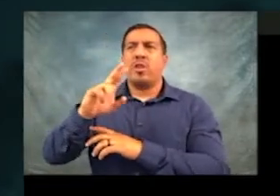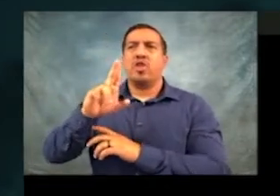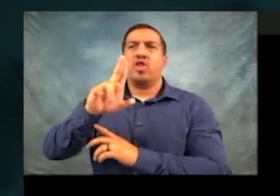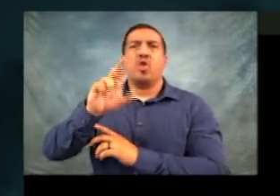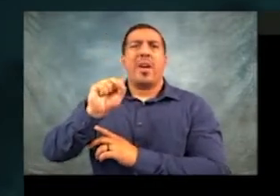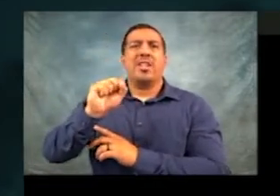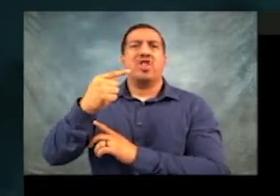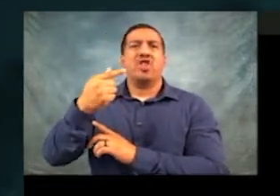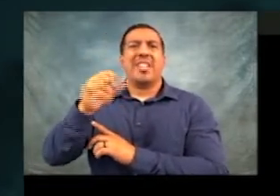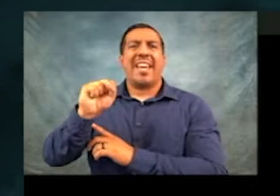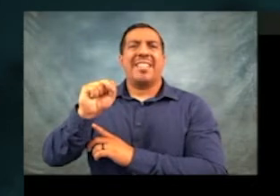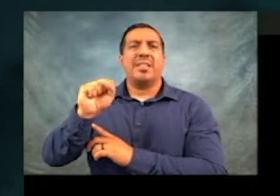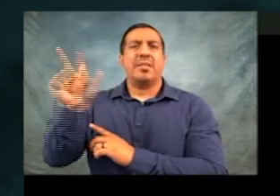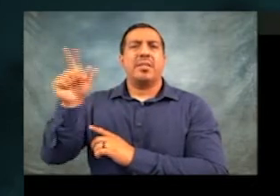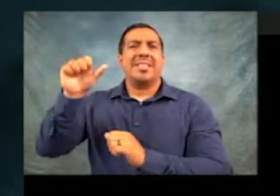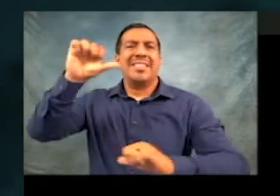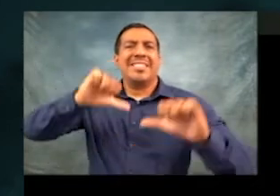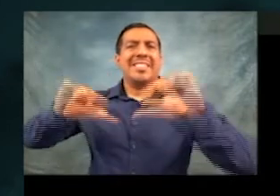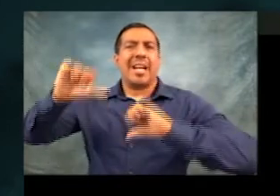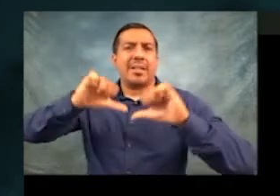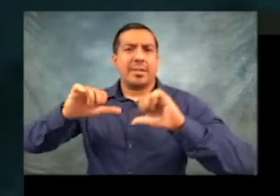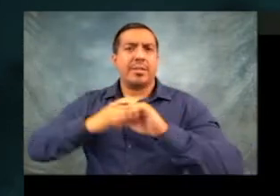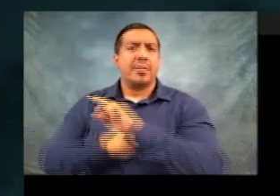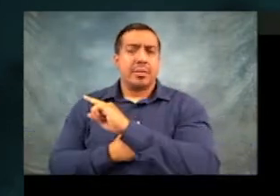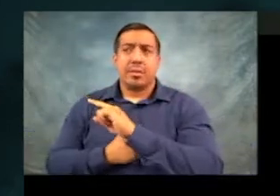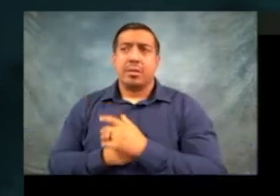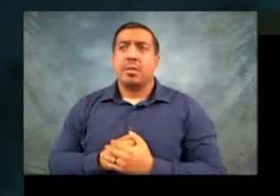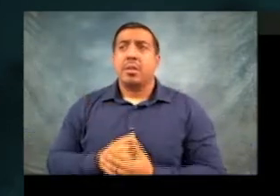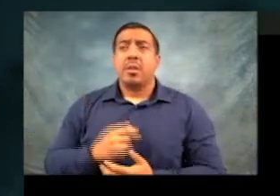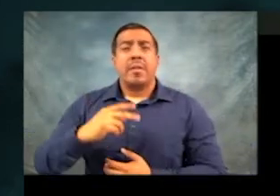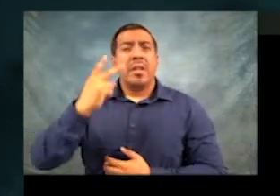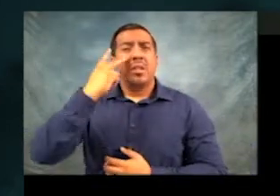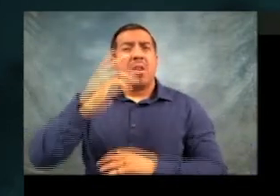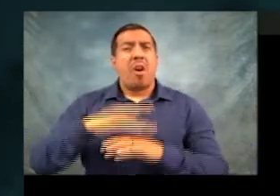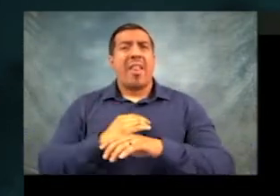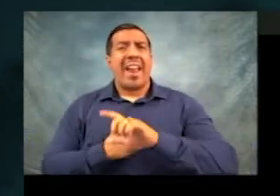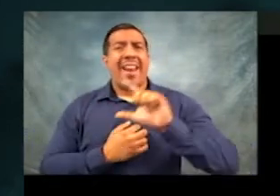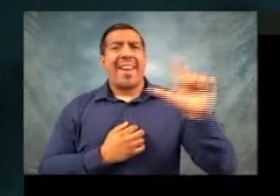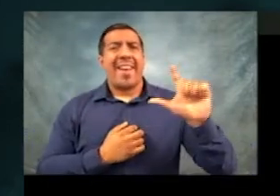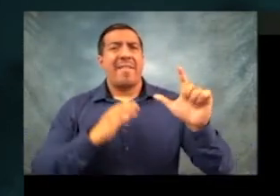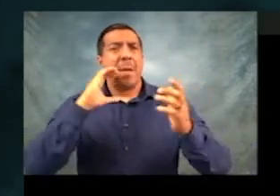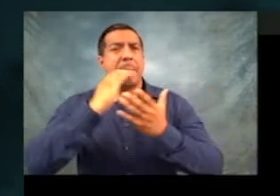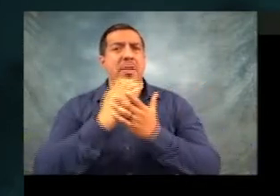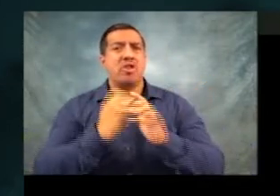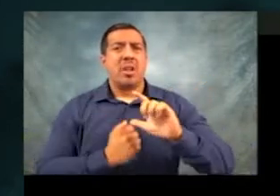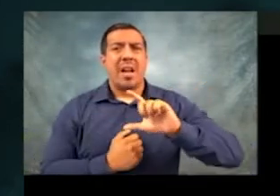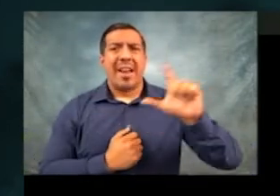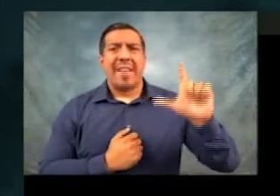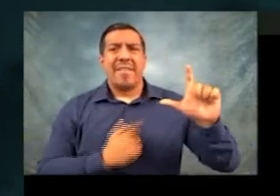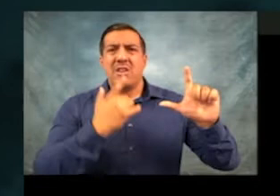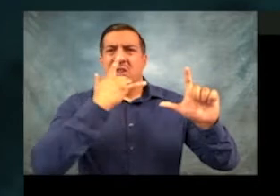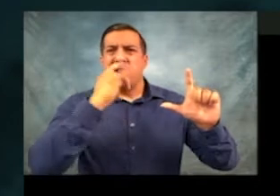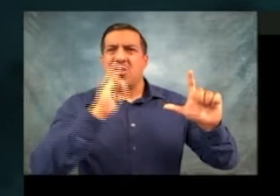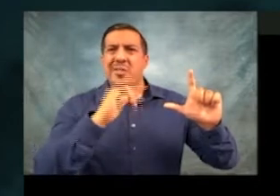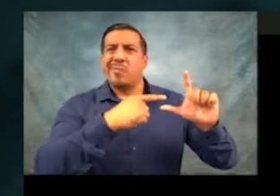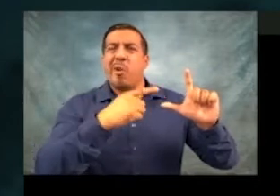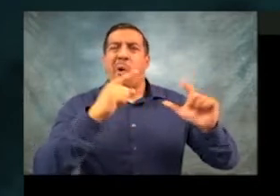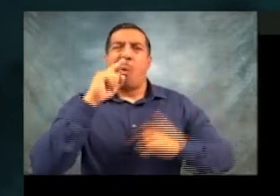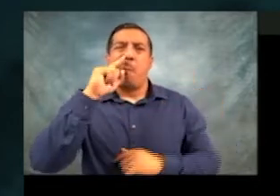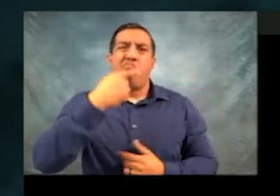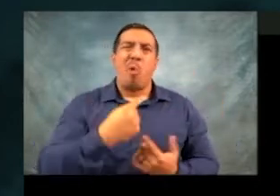USGS scientist. And if you look on the image on the left-hand side, it looks like a rather